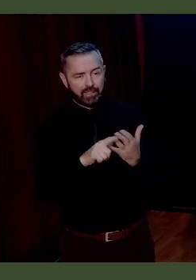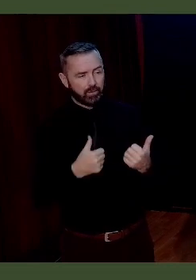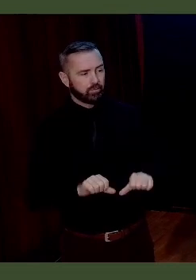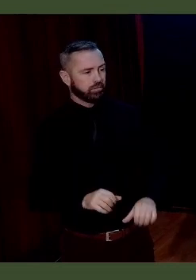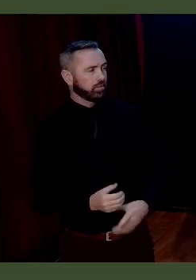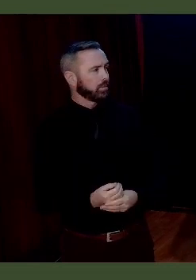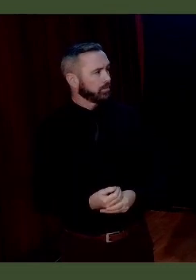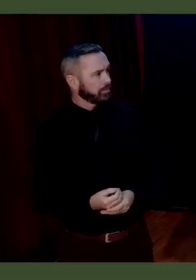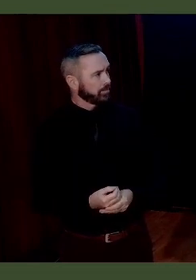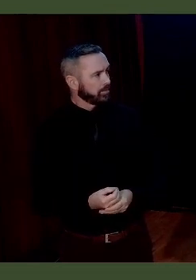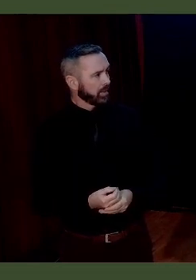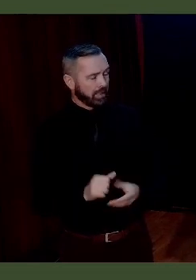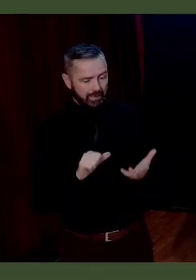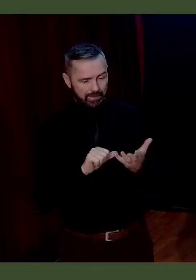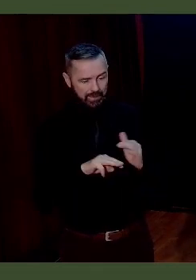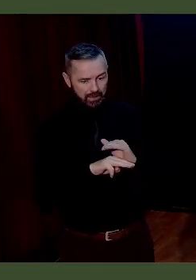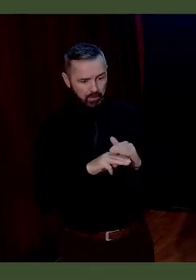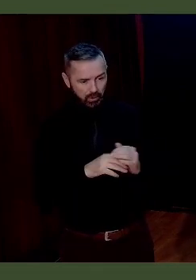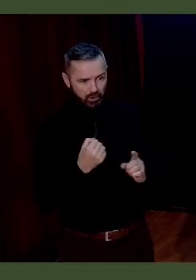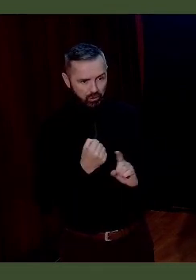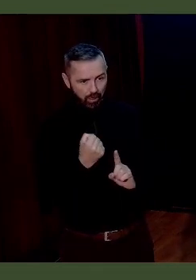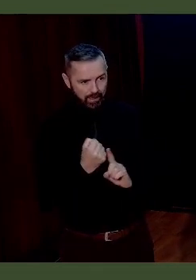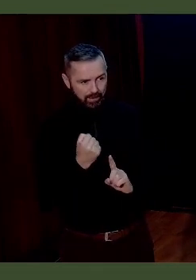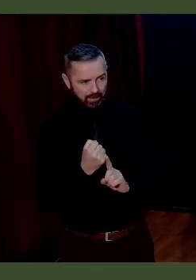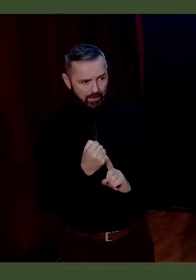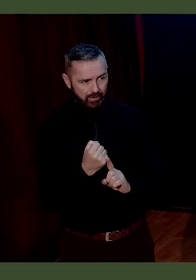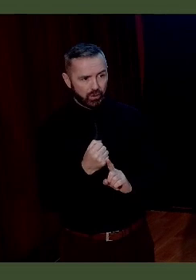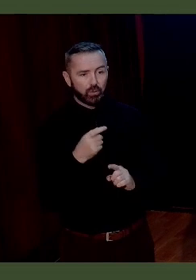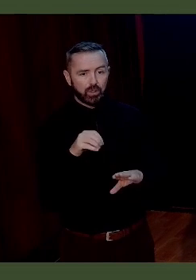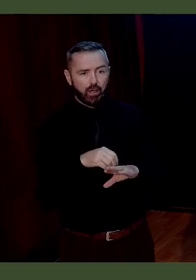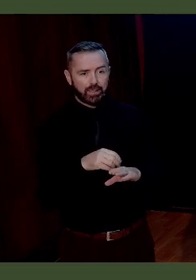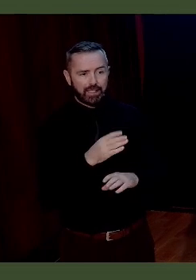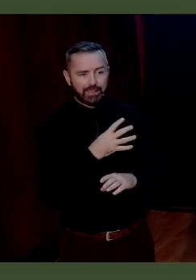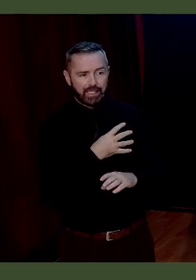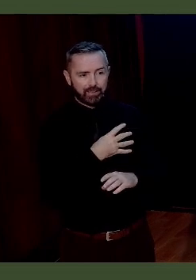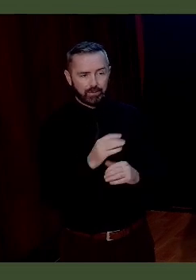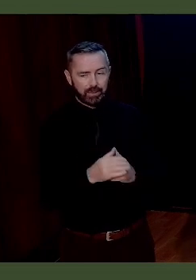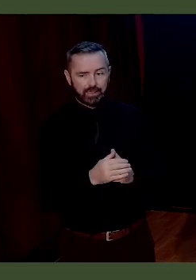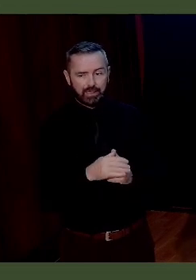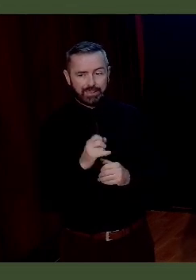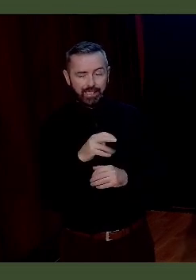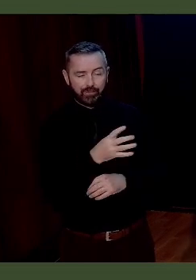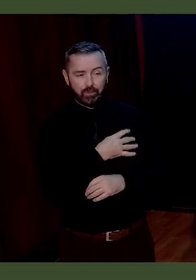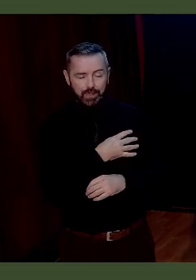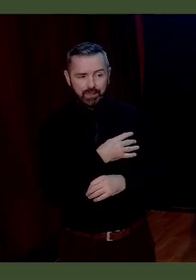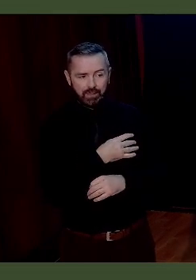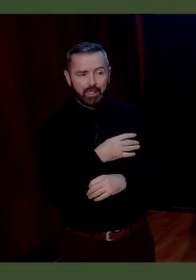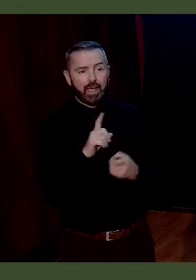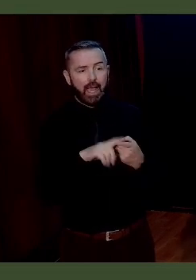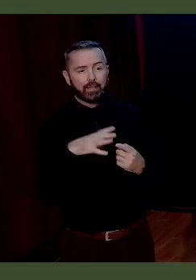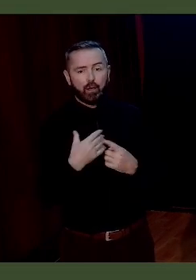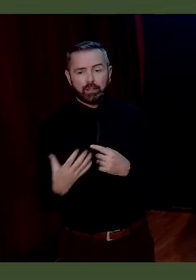the 6 months, 1946, teacher strike, she served on the strike executive committee. She was then on the salaries and